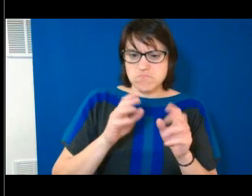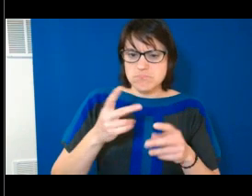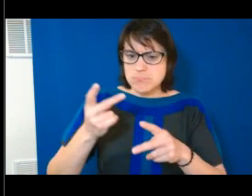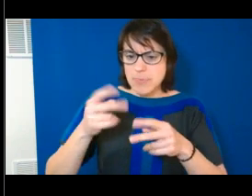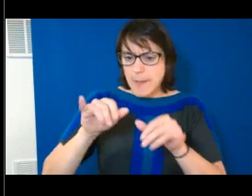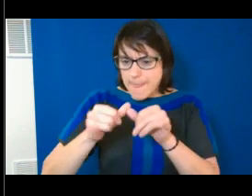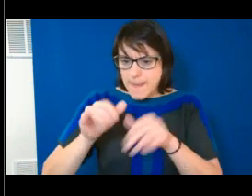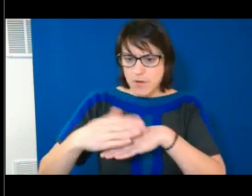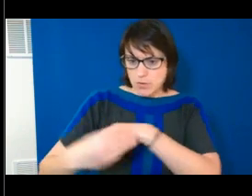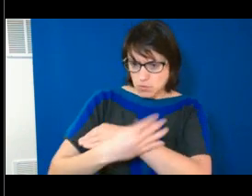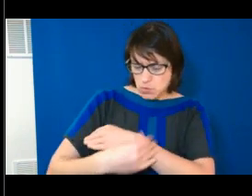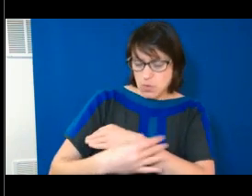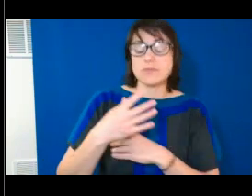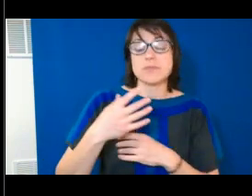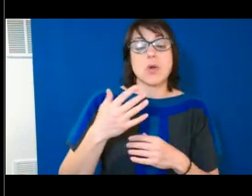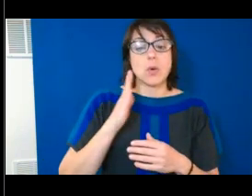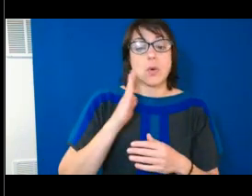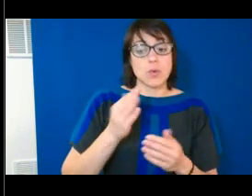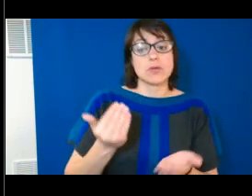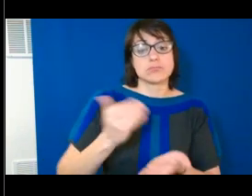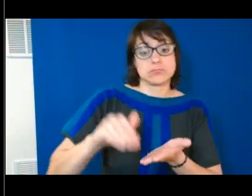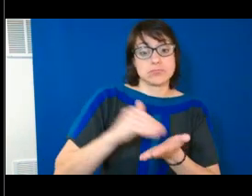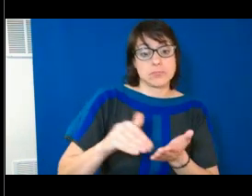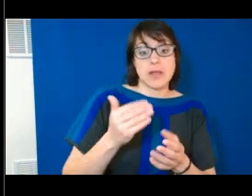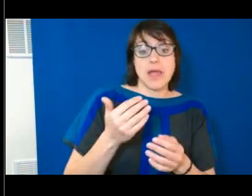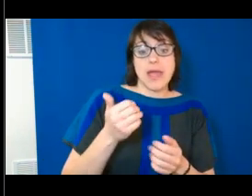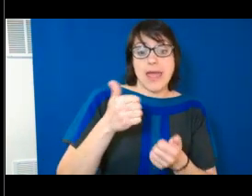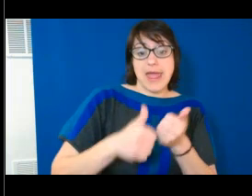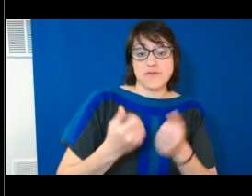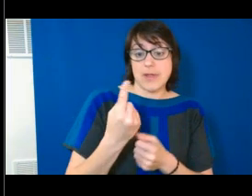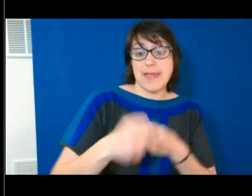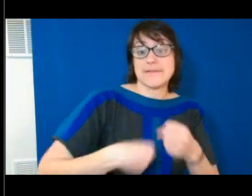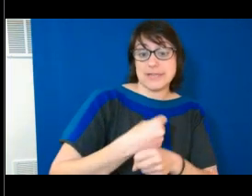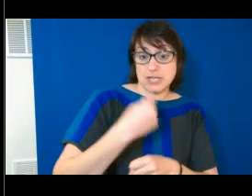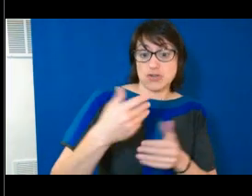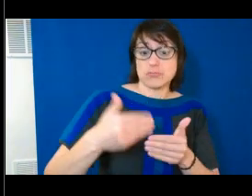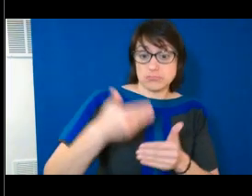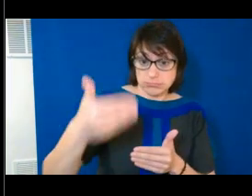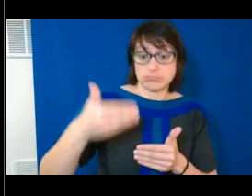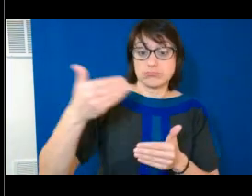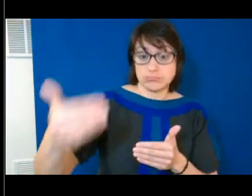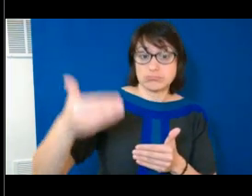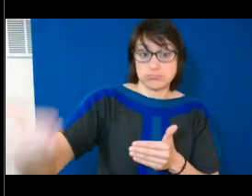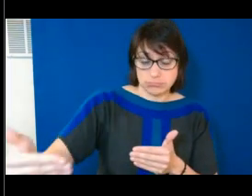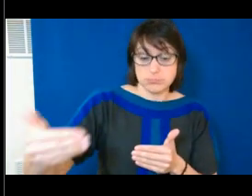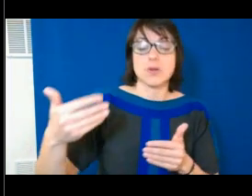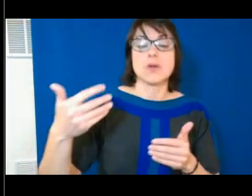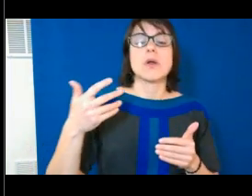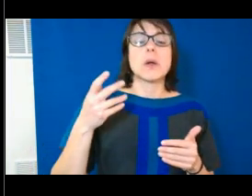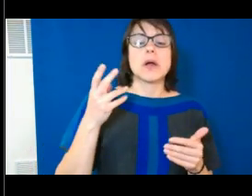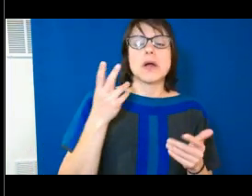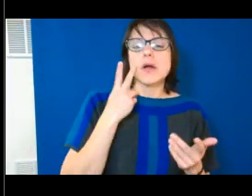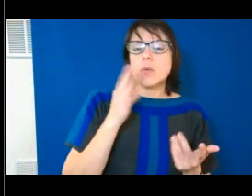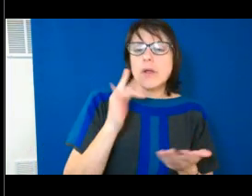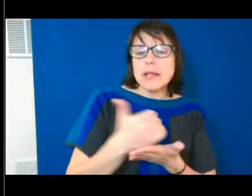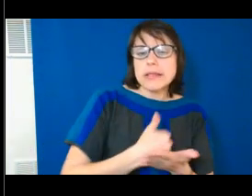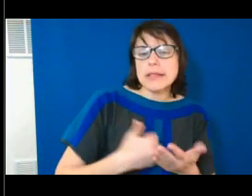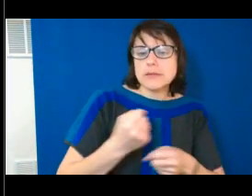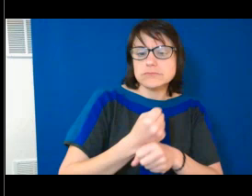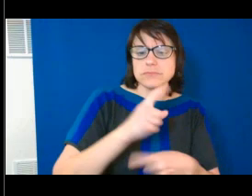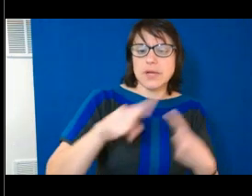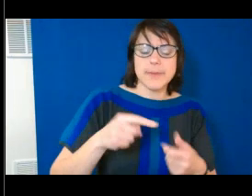trends. This survey will help answer currently unaddressed questions, such as how much marine debris is on shorelines in the United States